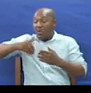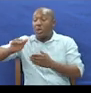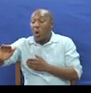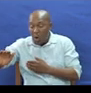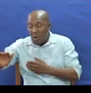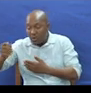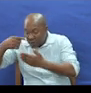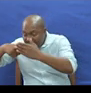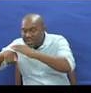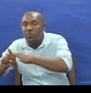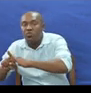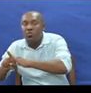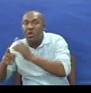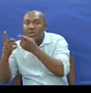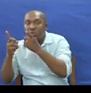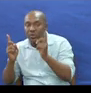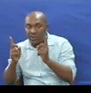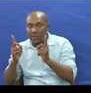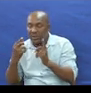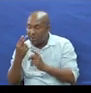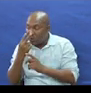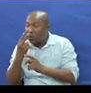The word into.